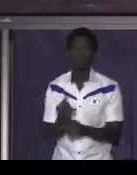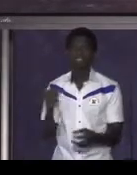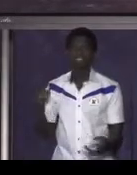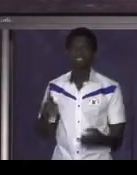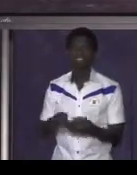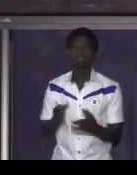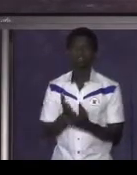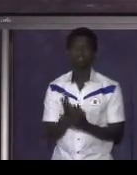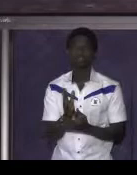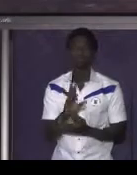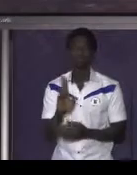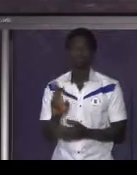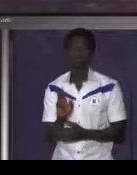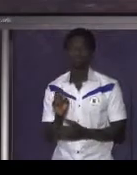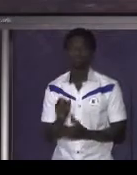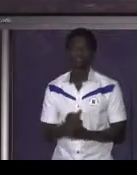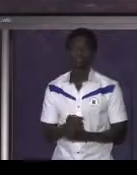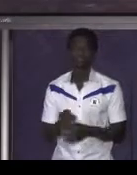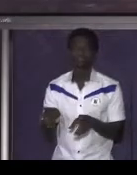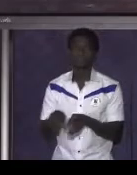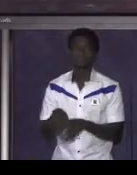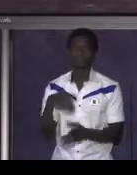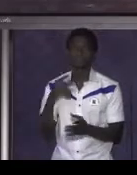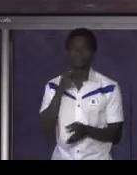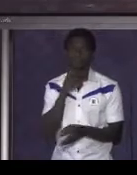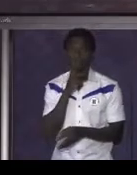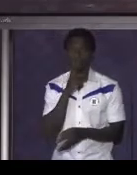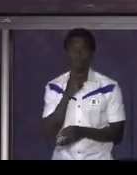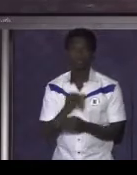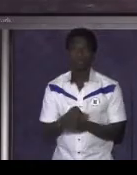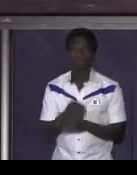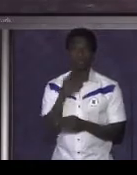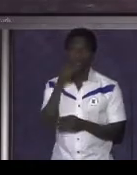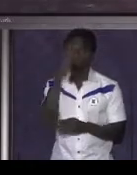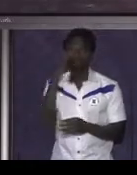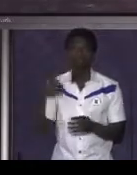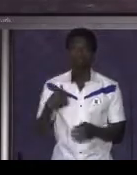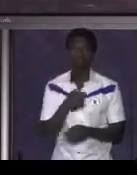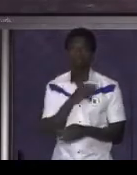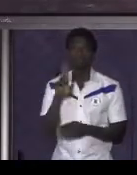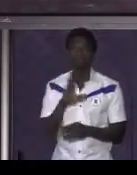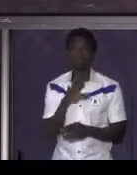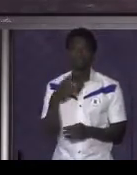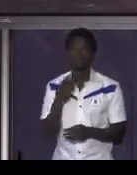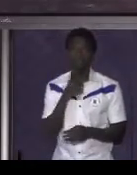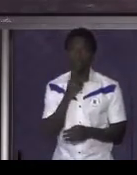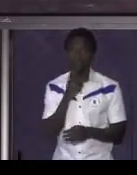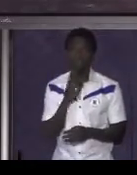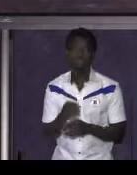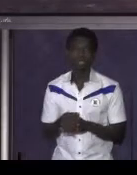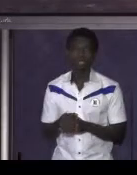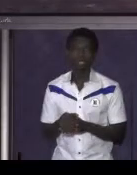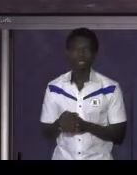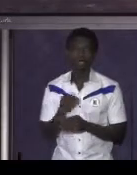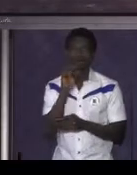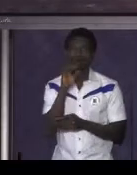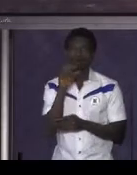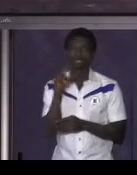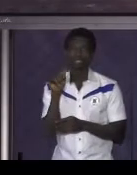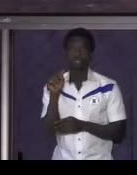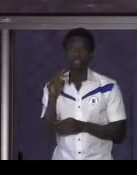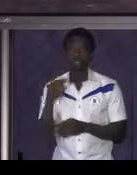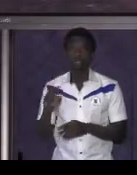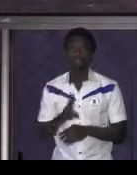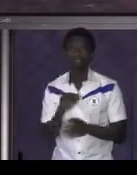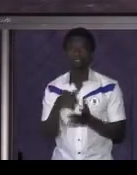reduced through usage, like water. You know, we use water. The ocean, we use it for transportation